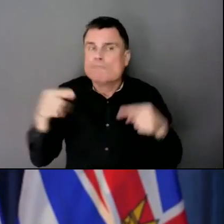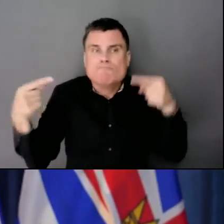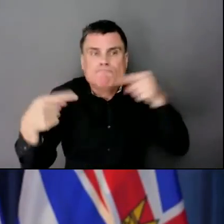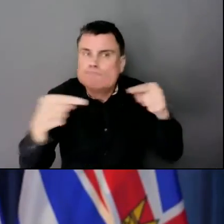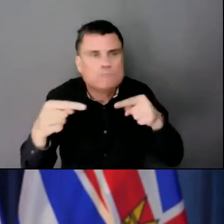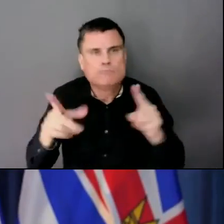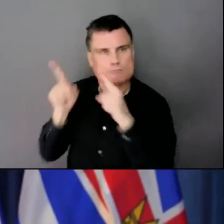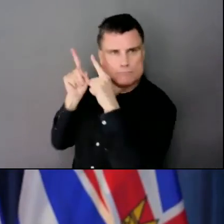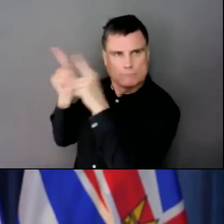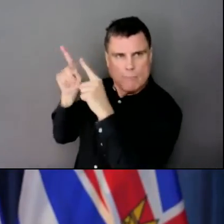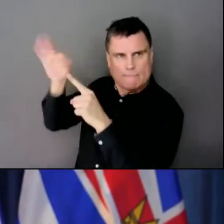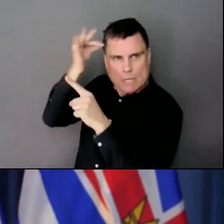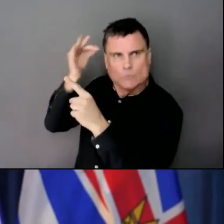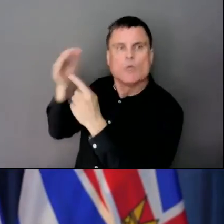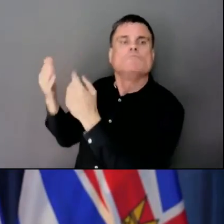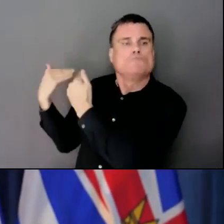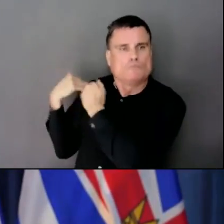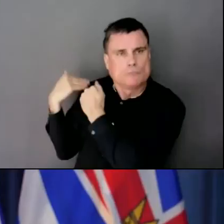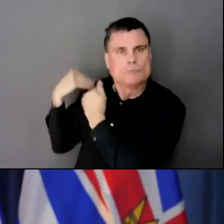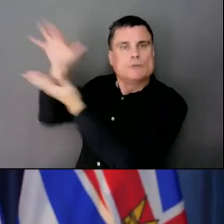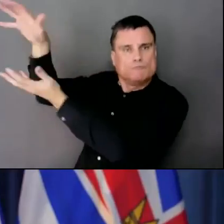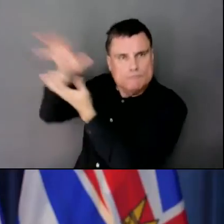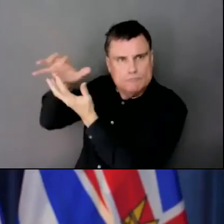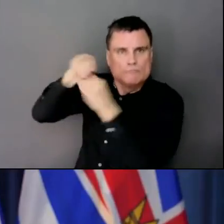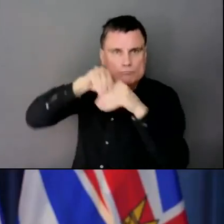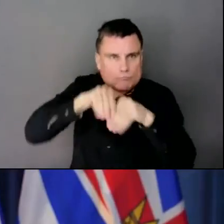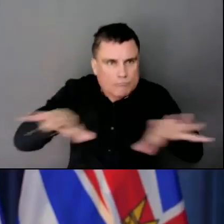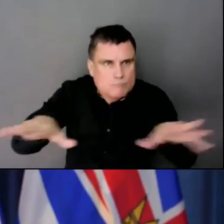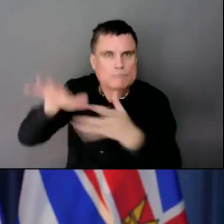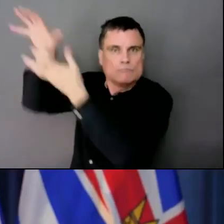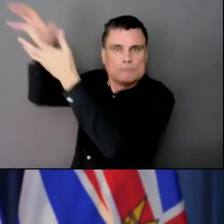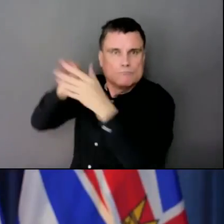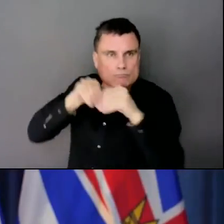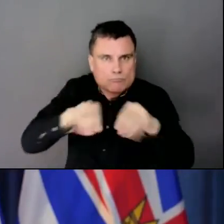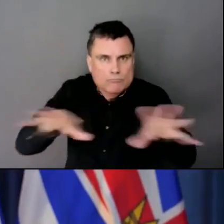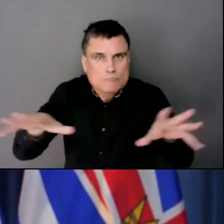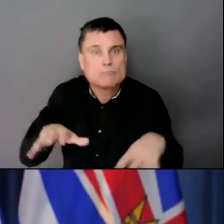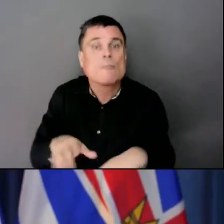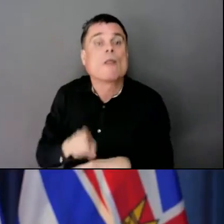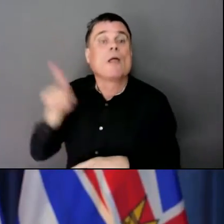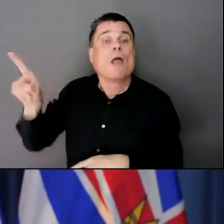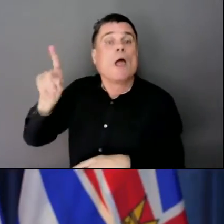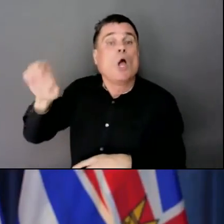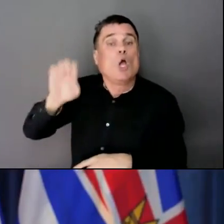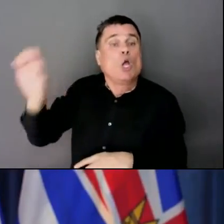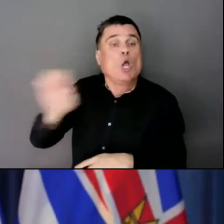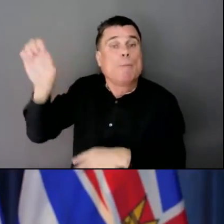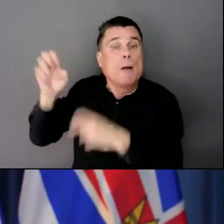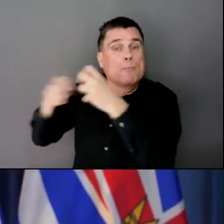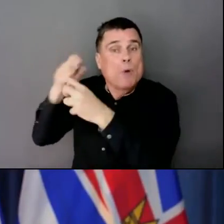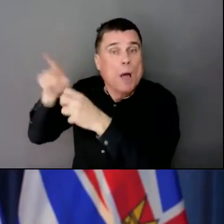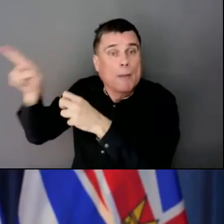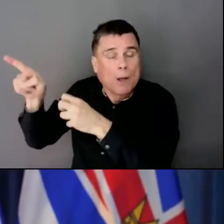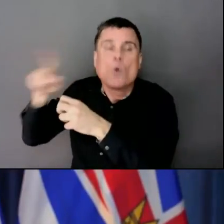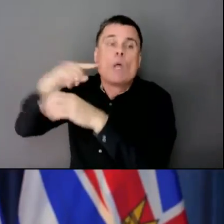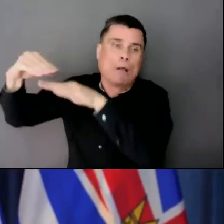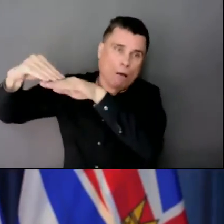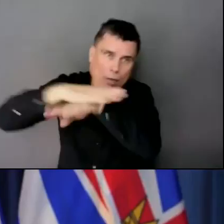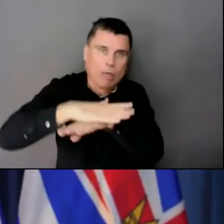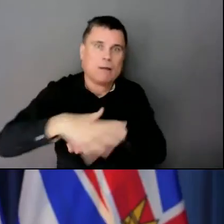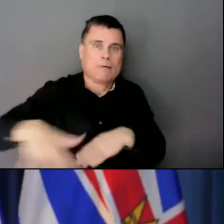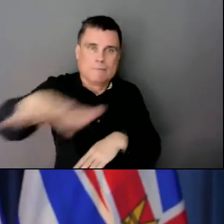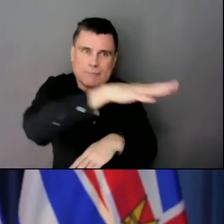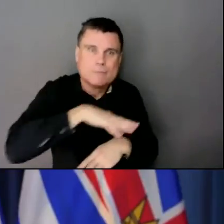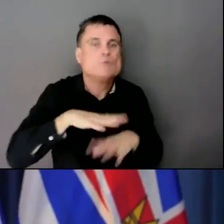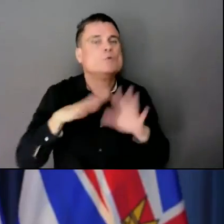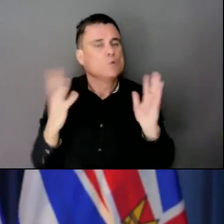a snaggle in Europe. That's a problem not for the federal government, that's a problem for Canadians, and we need to stand fast and ensure that we get the vaccines